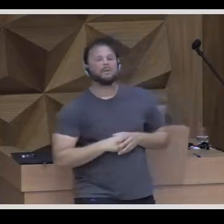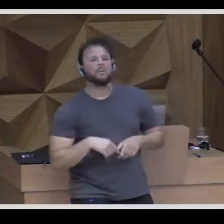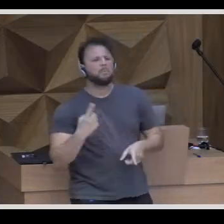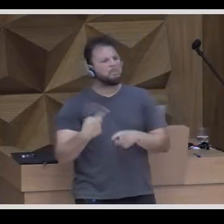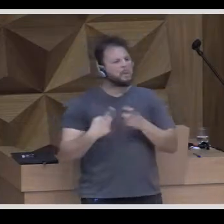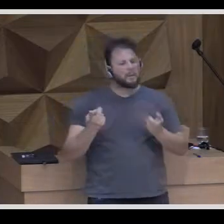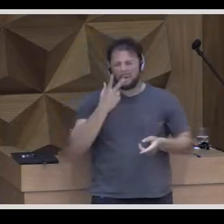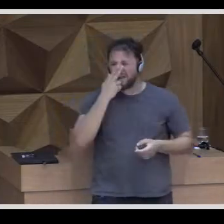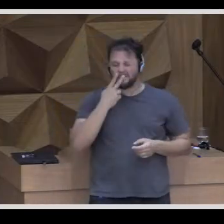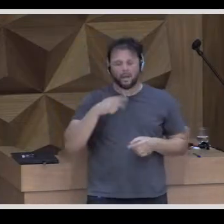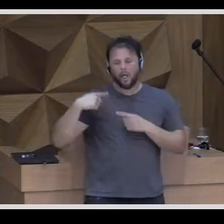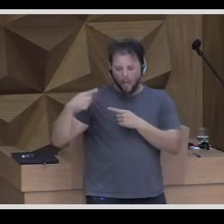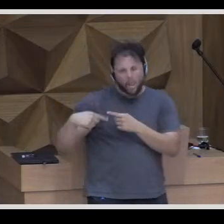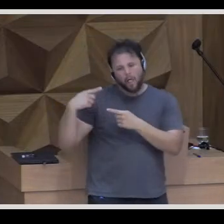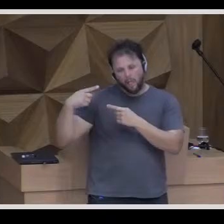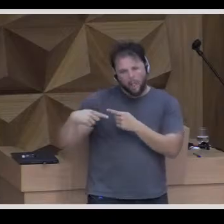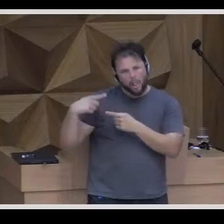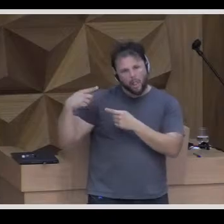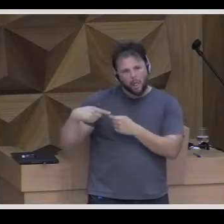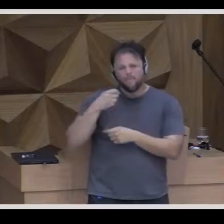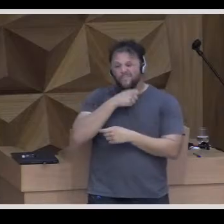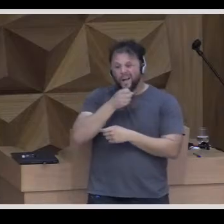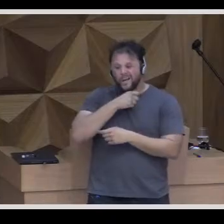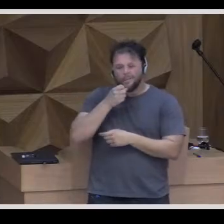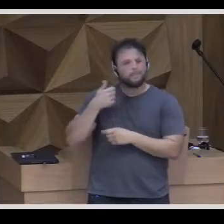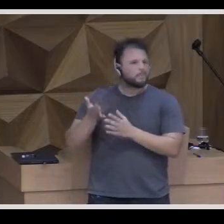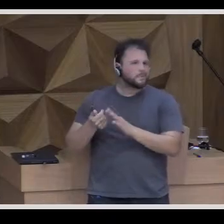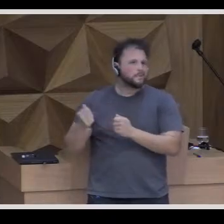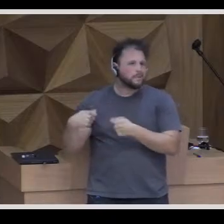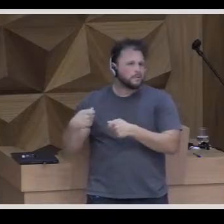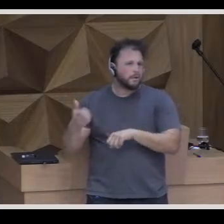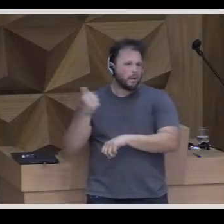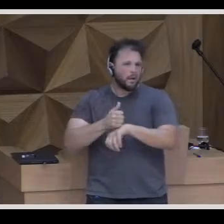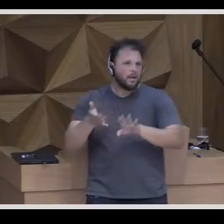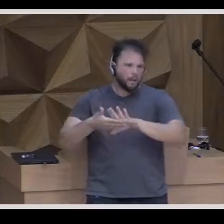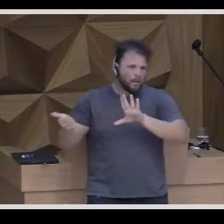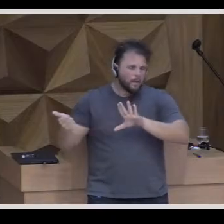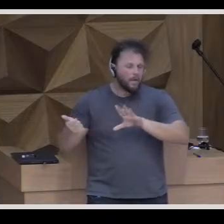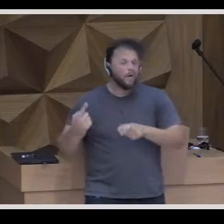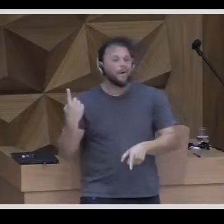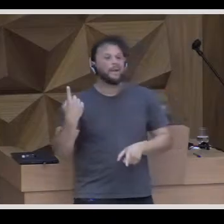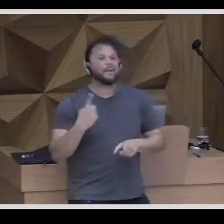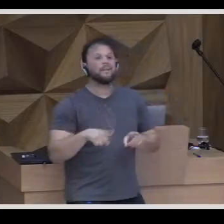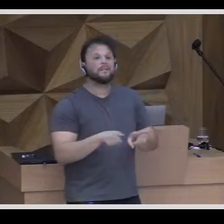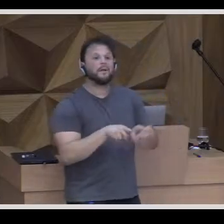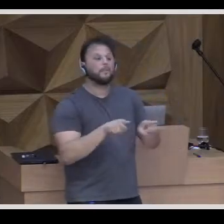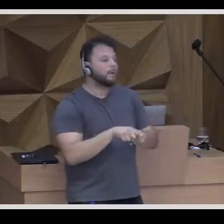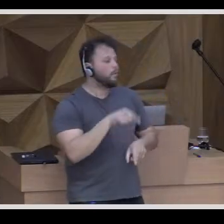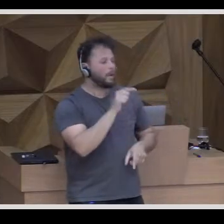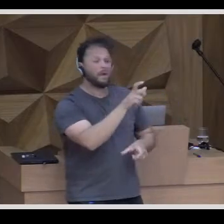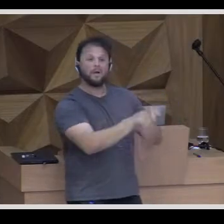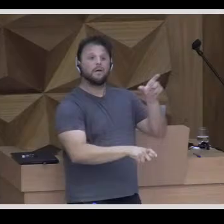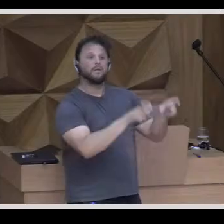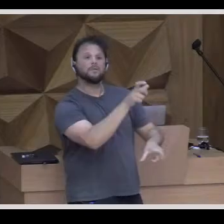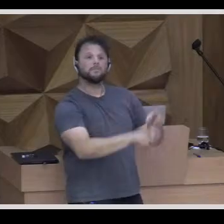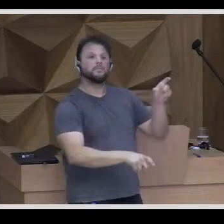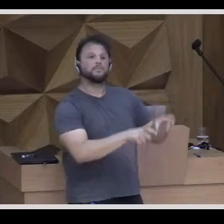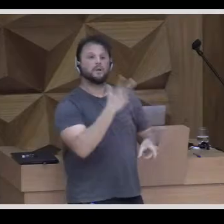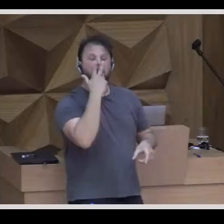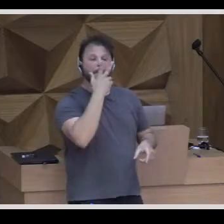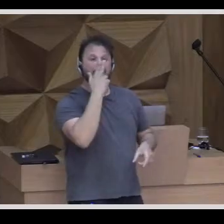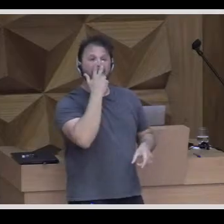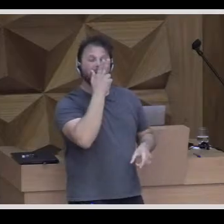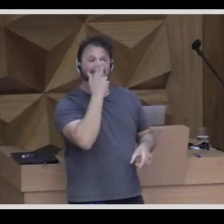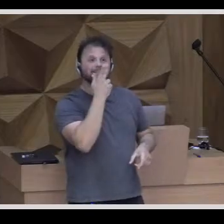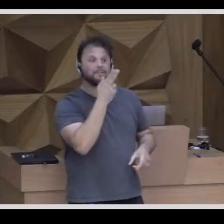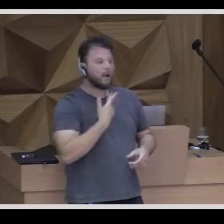that. What you need to do is kind of say, well, let's kind of freeze people in a time capsule. We'll give you this system, and you have to stay with this for a year or